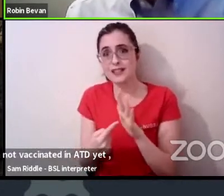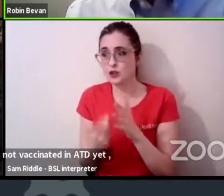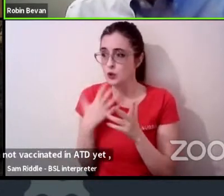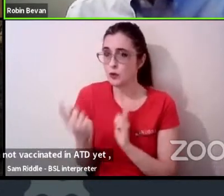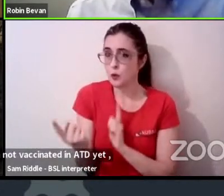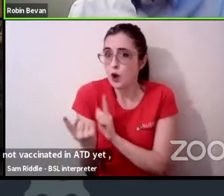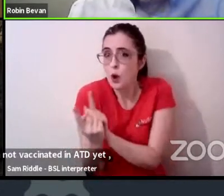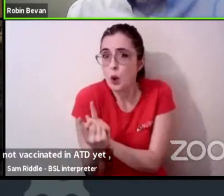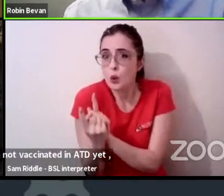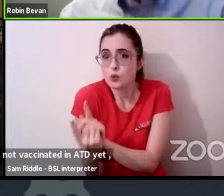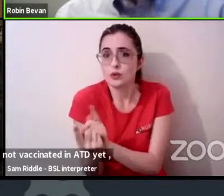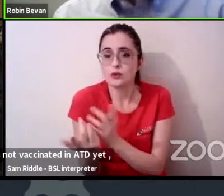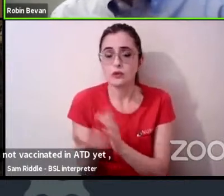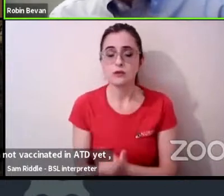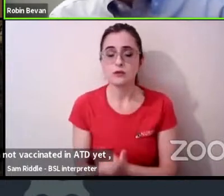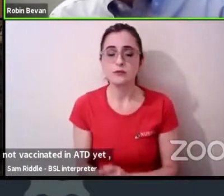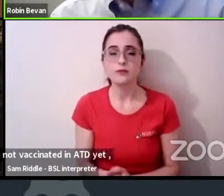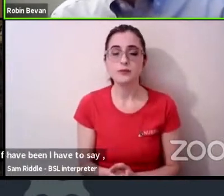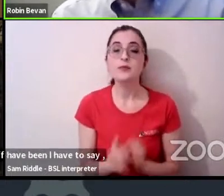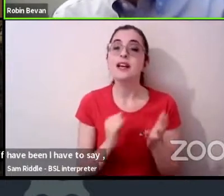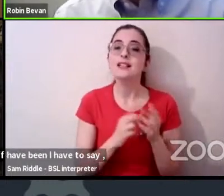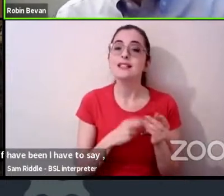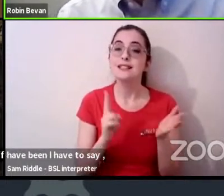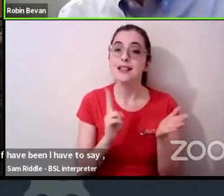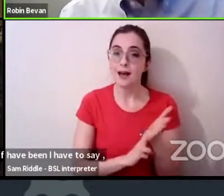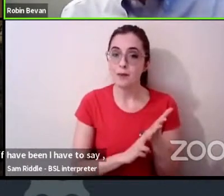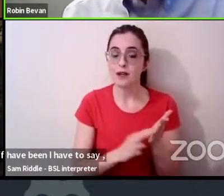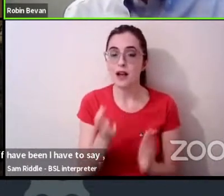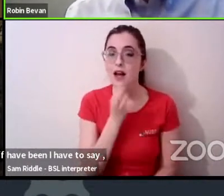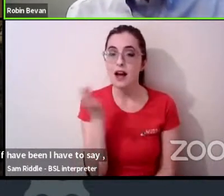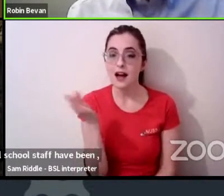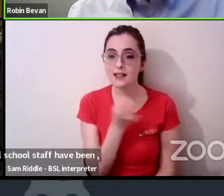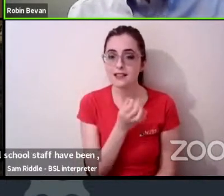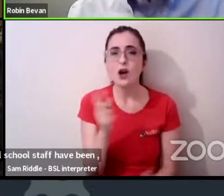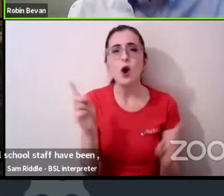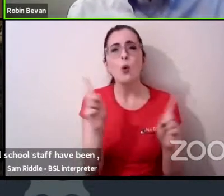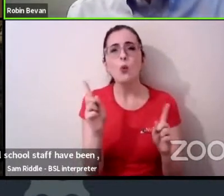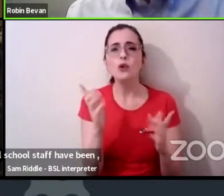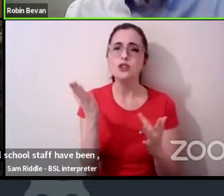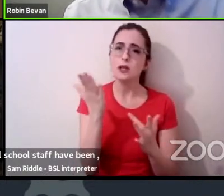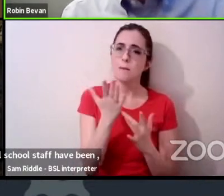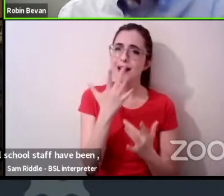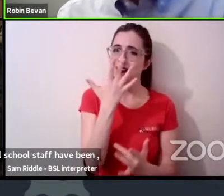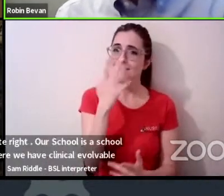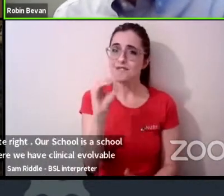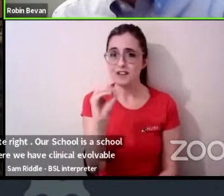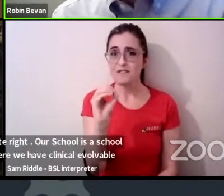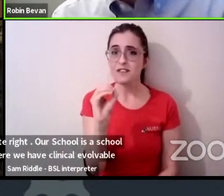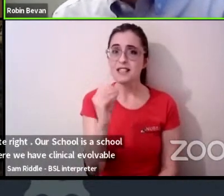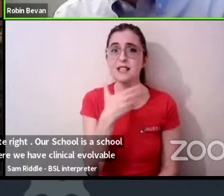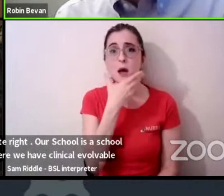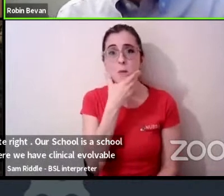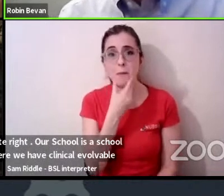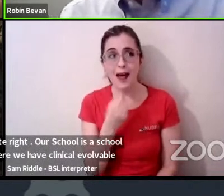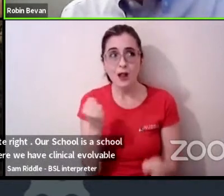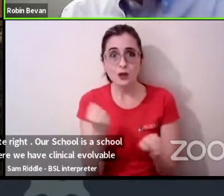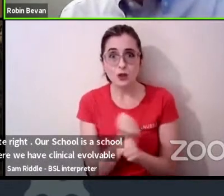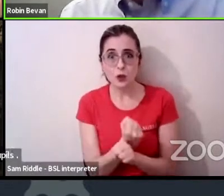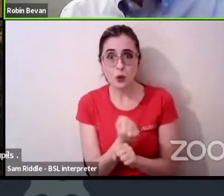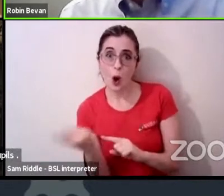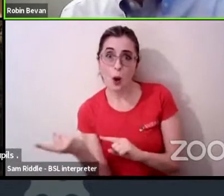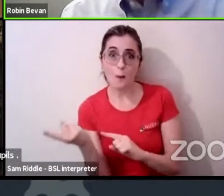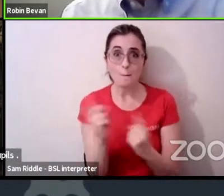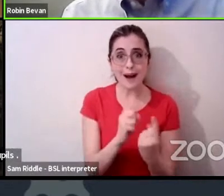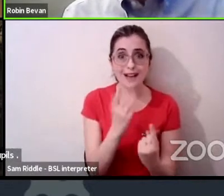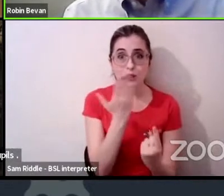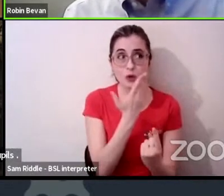context. And a question from Simon. Thank you very much, Simon. What should a mid-50s male do? Go back to school without a